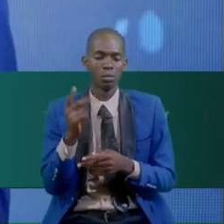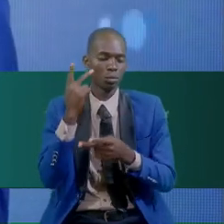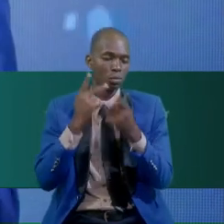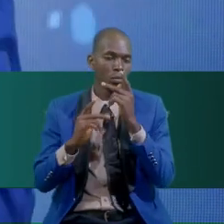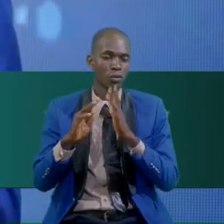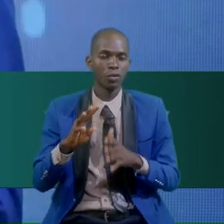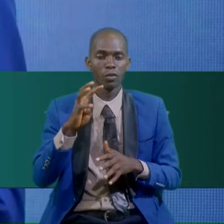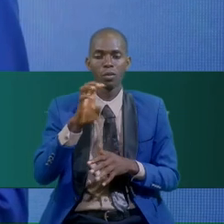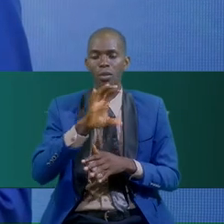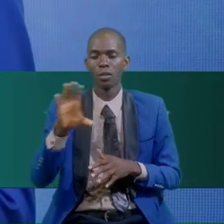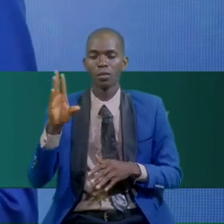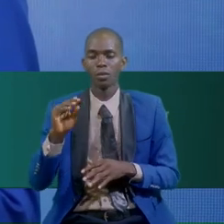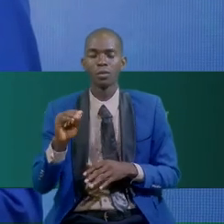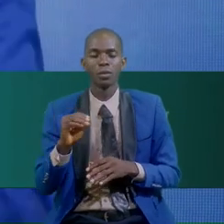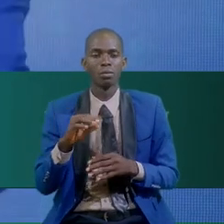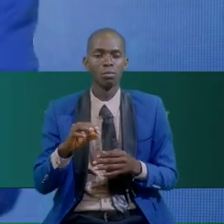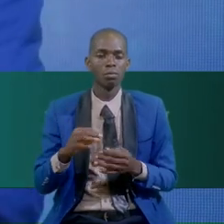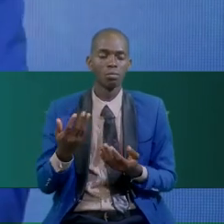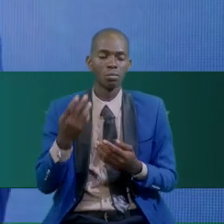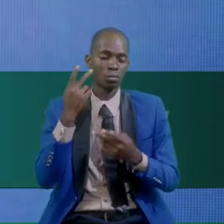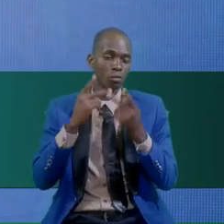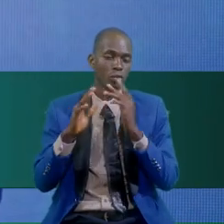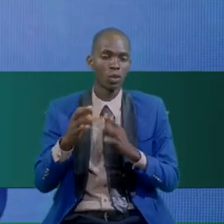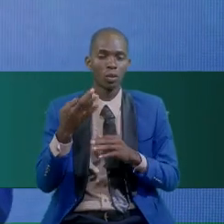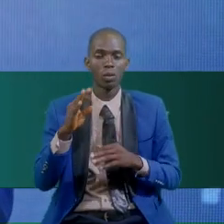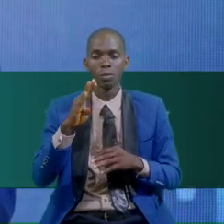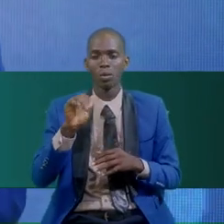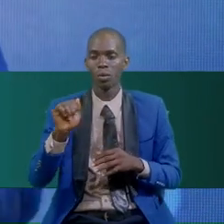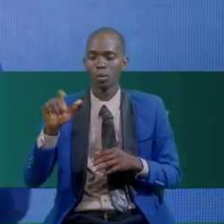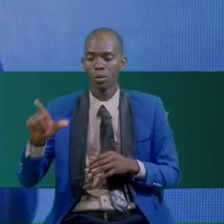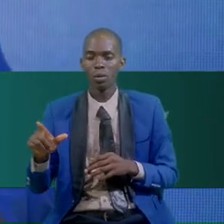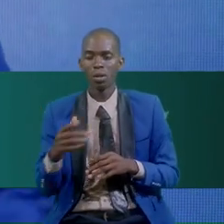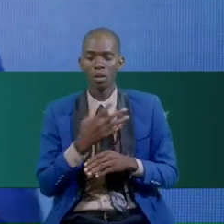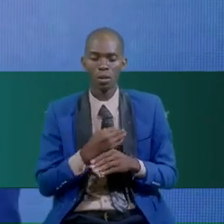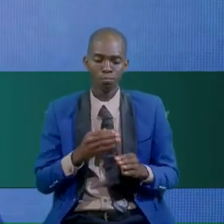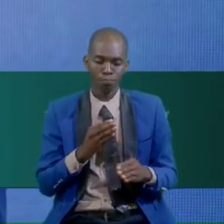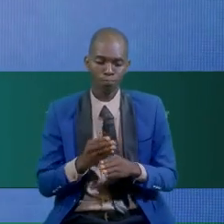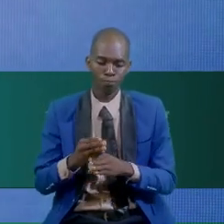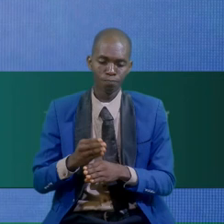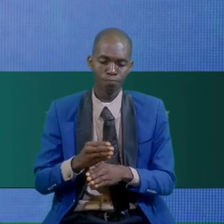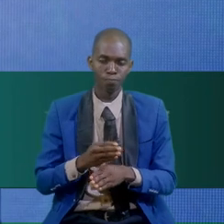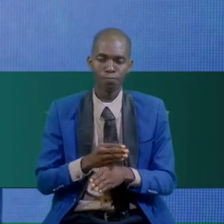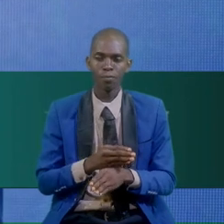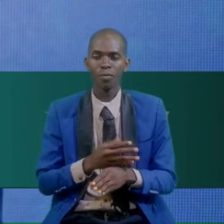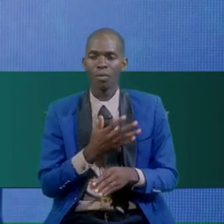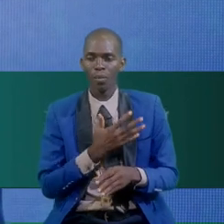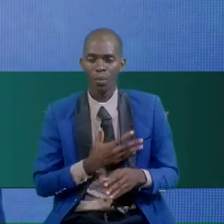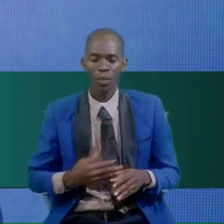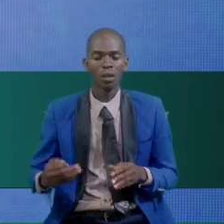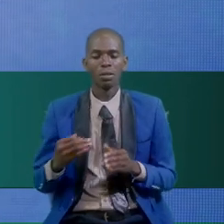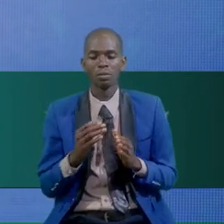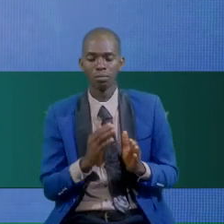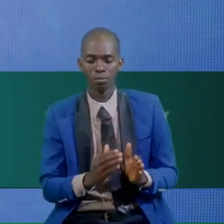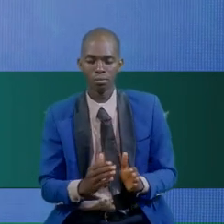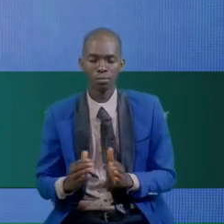was given them, and they dressed it, and they called on the name of Baal